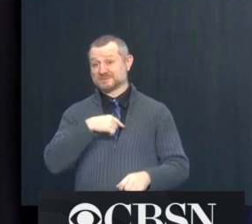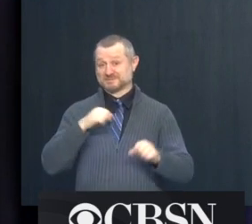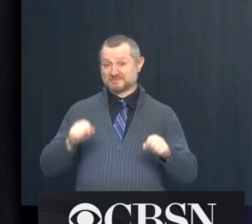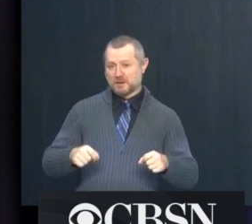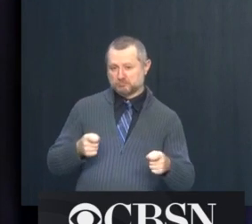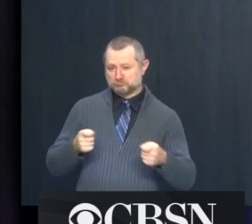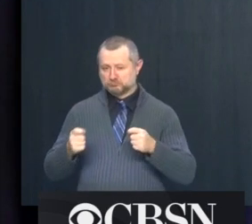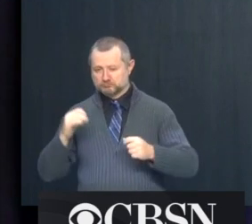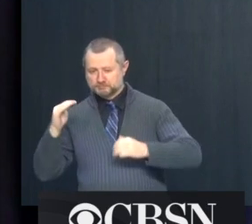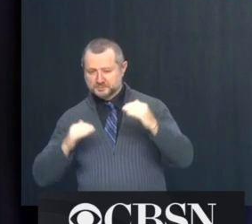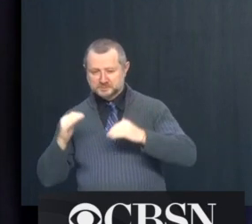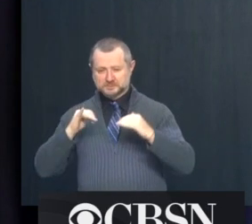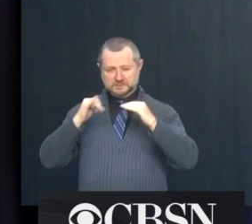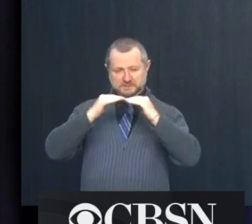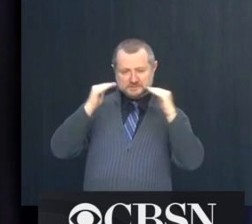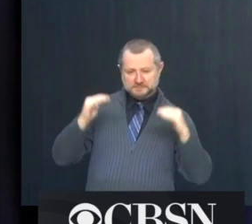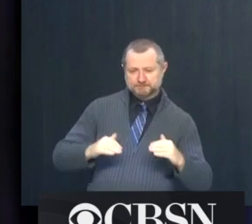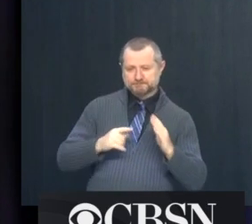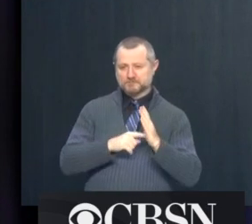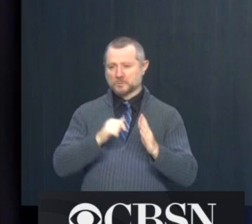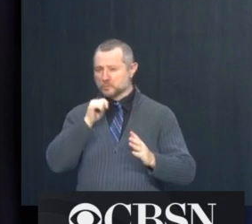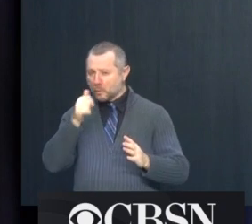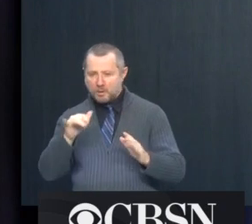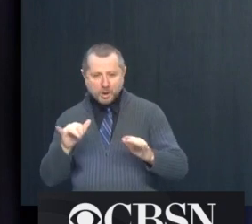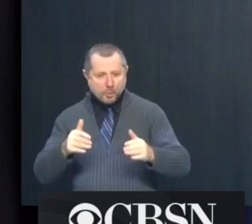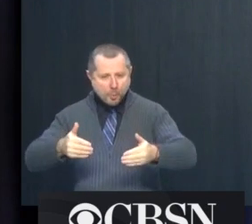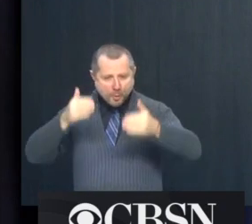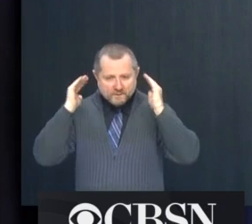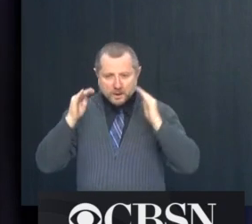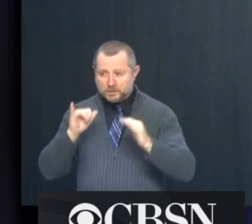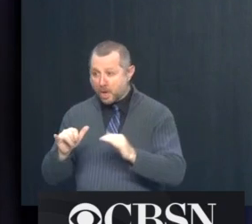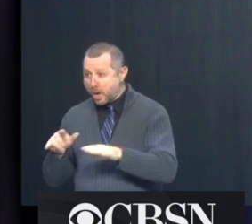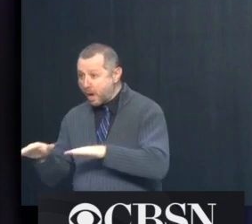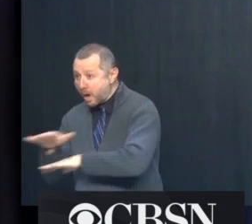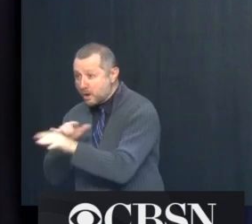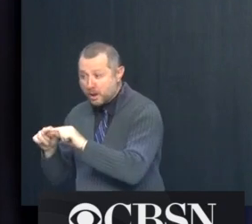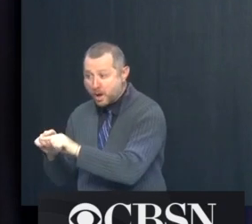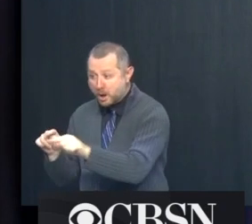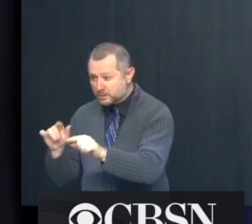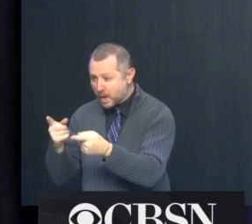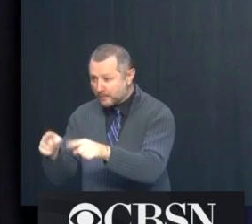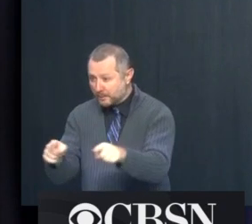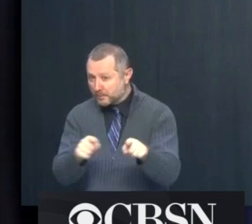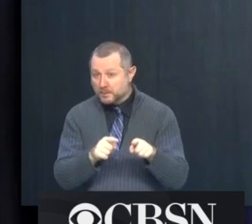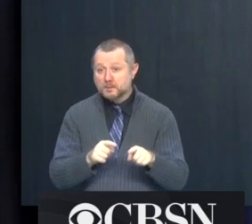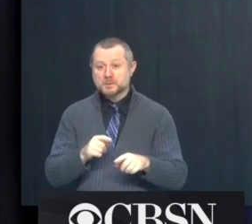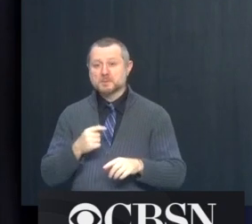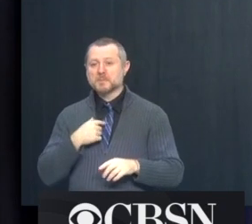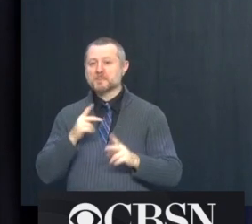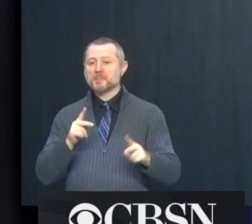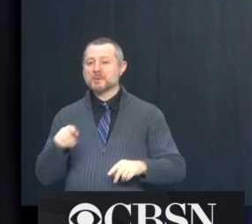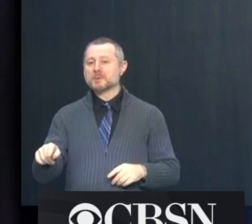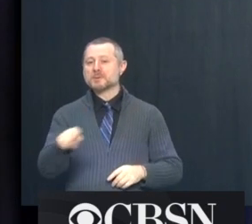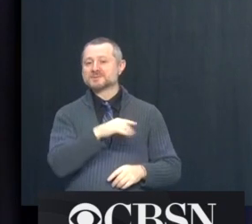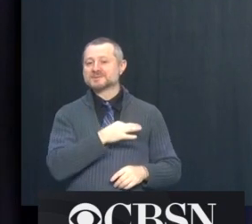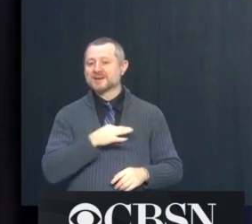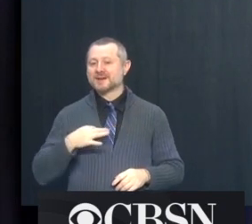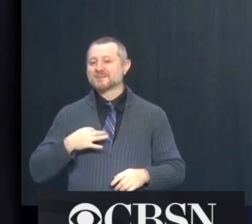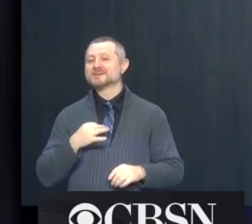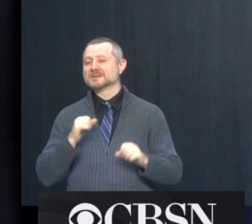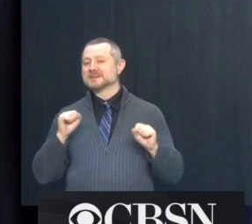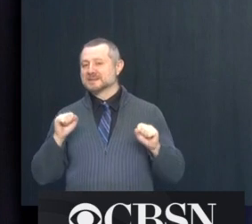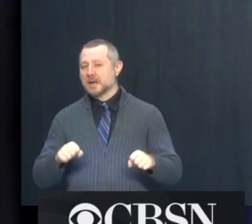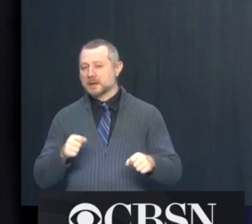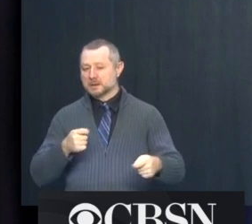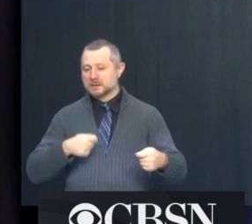you don't overwhelm any one place, and you don't have people working around the clock day after day